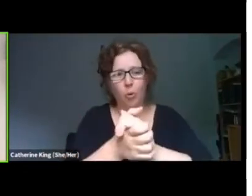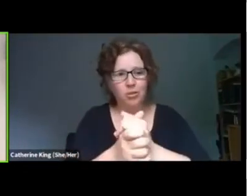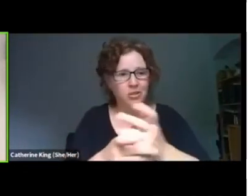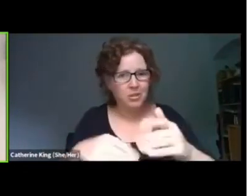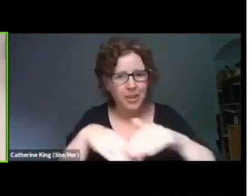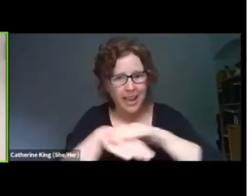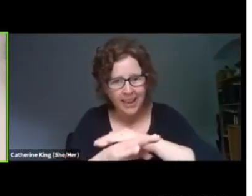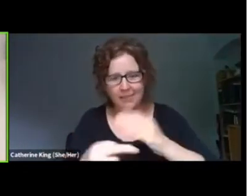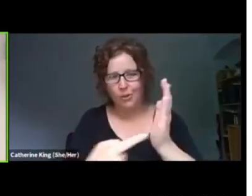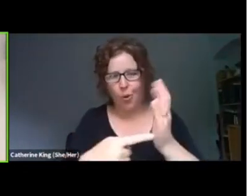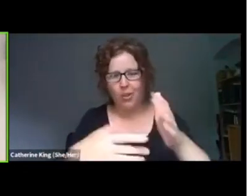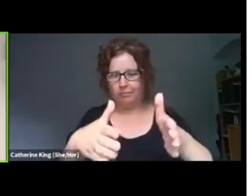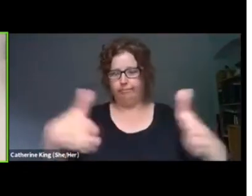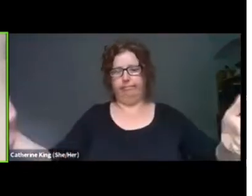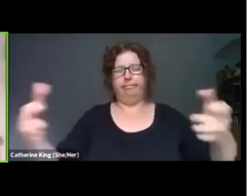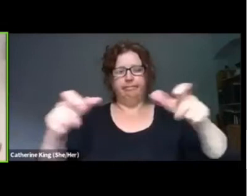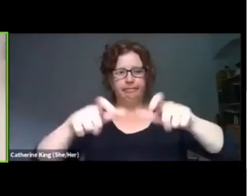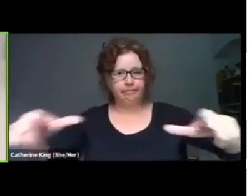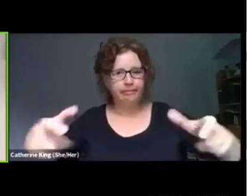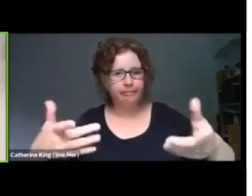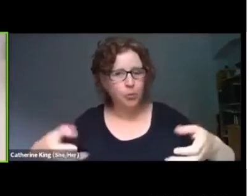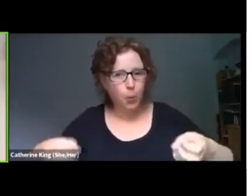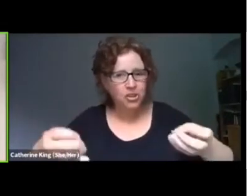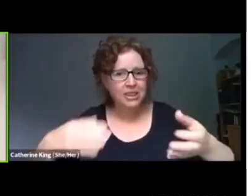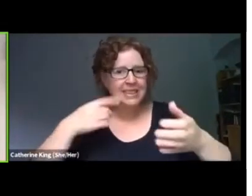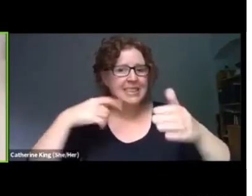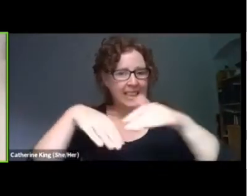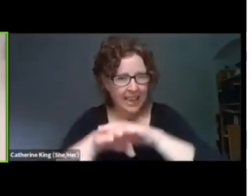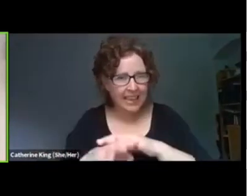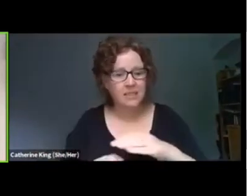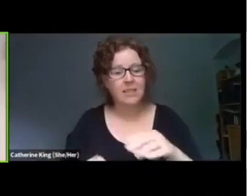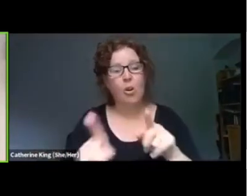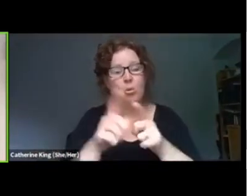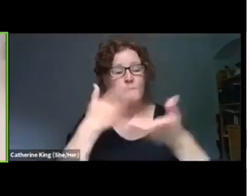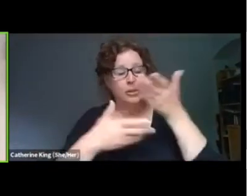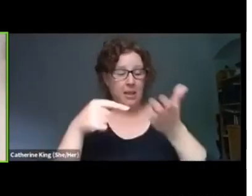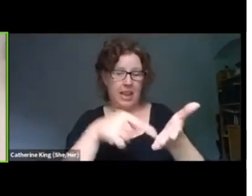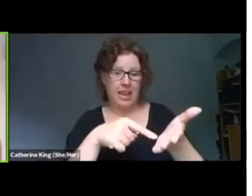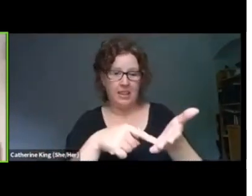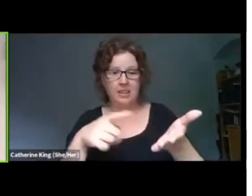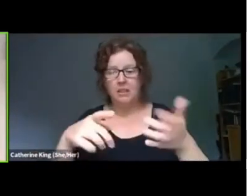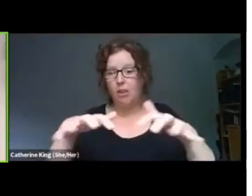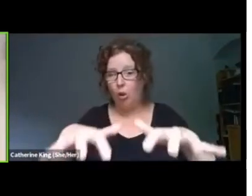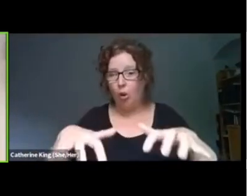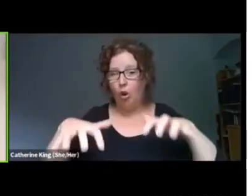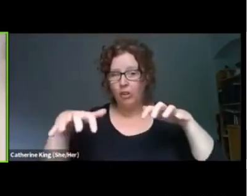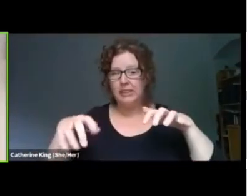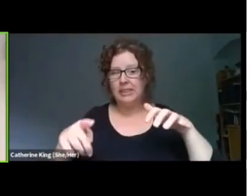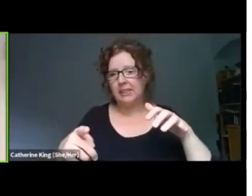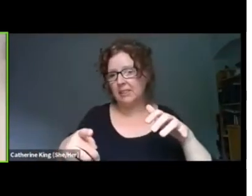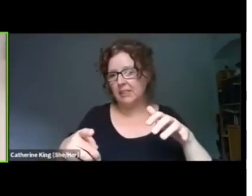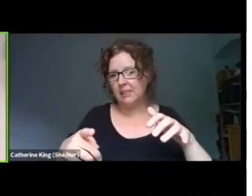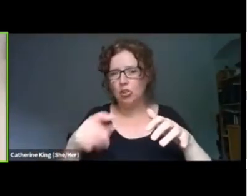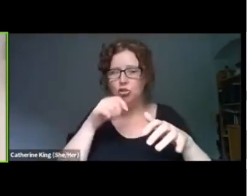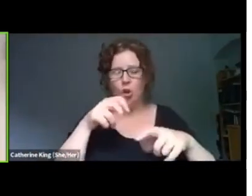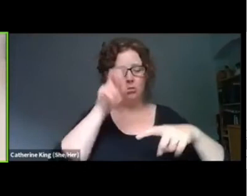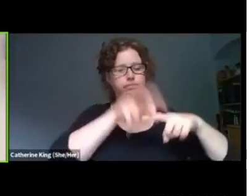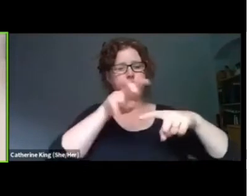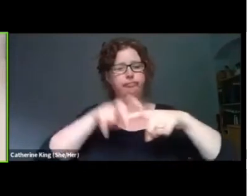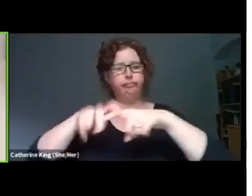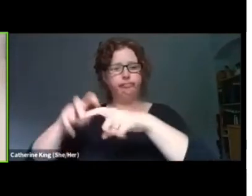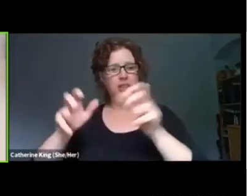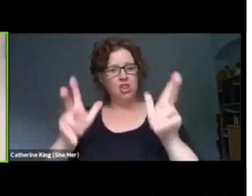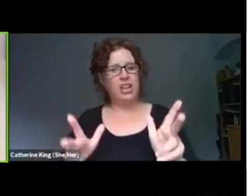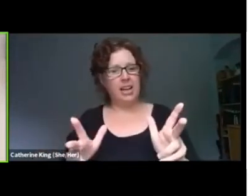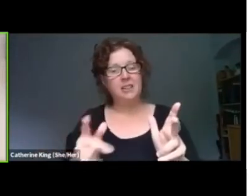the document describes an audience space that can accommodate a number of different embodiments and movement needs.